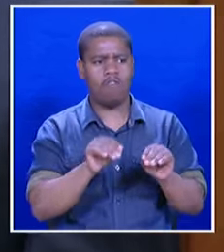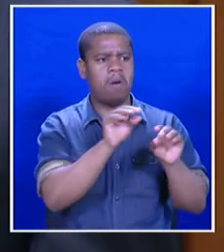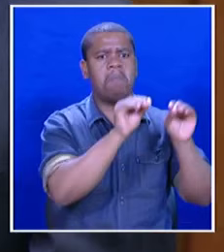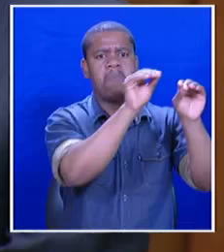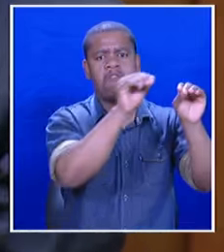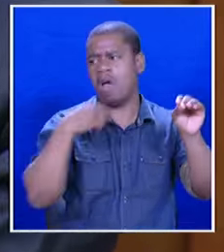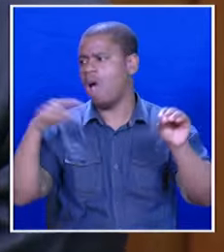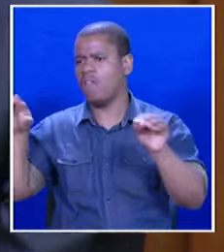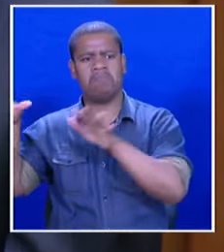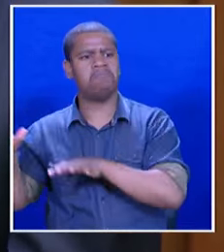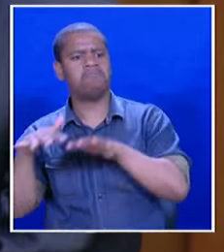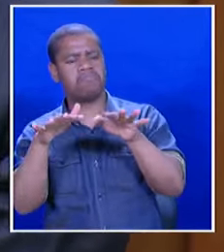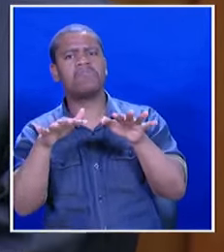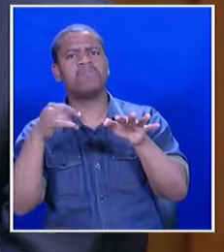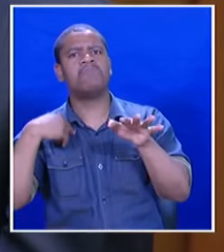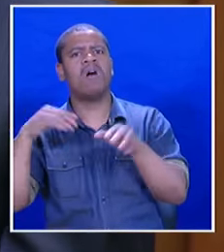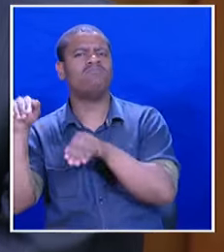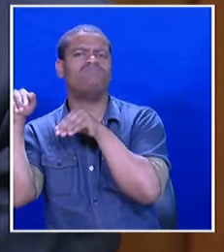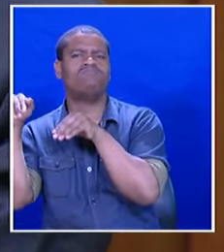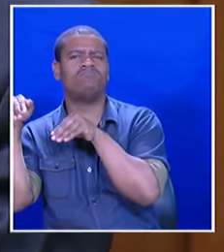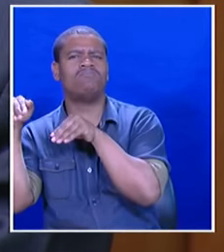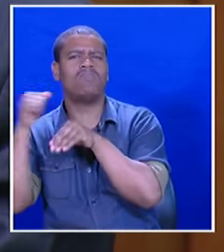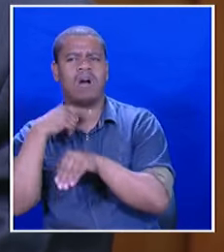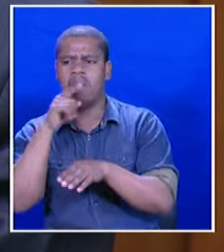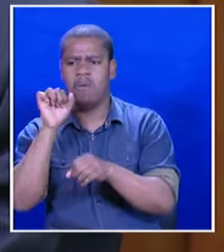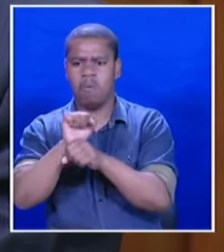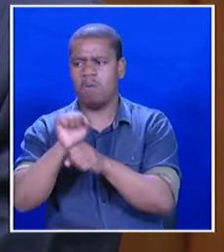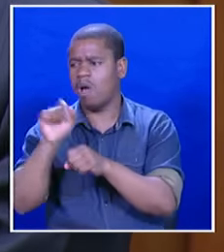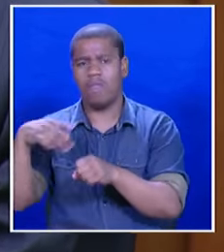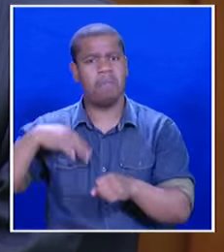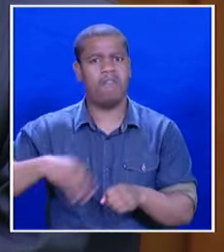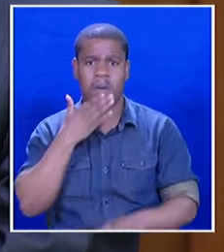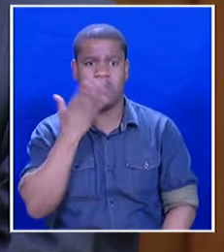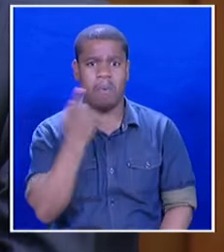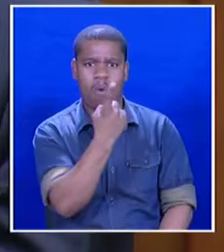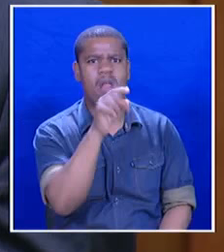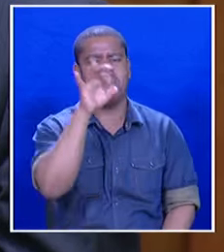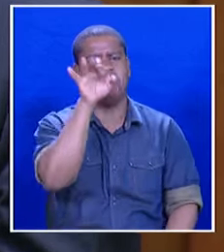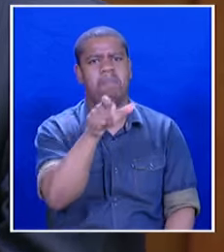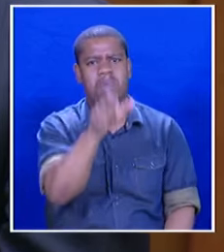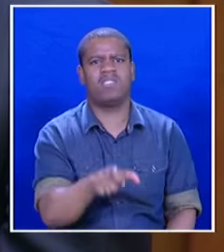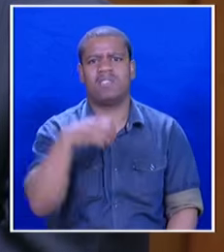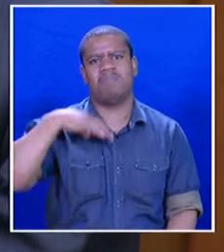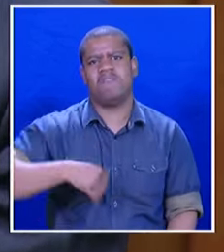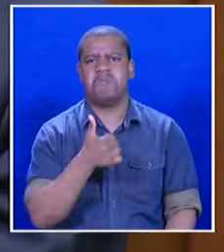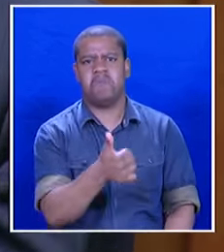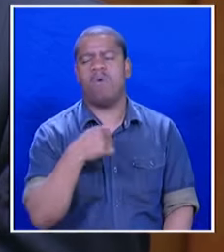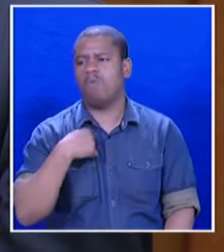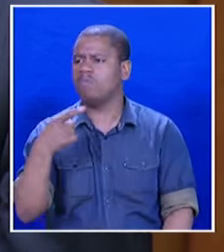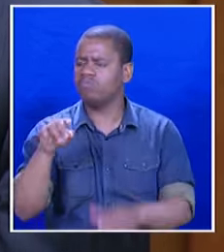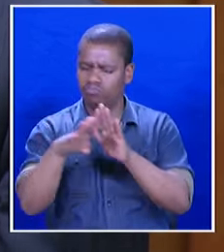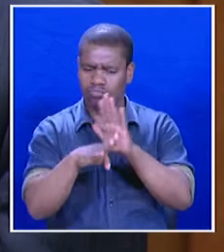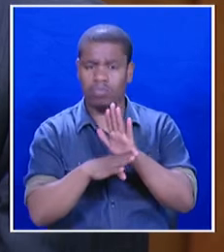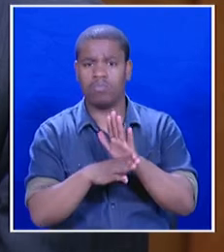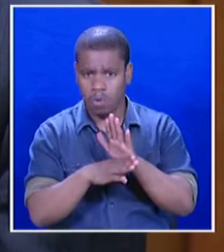What kind of monitoring are we putting in place to make sure that indeed this program achieve what we intended to